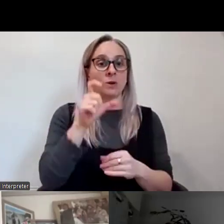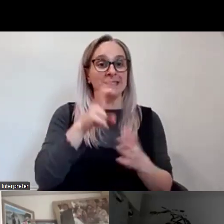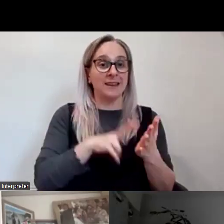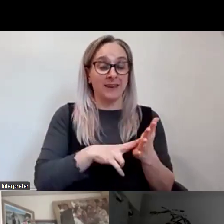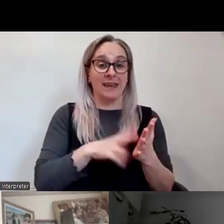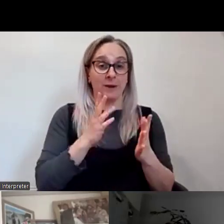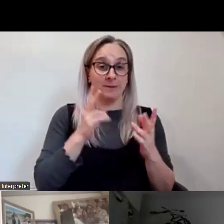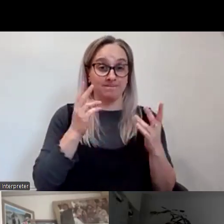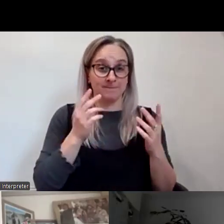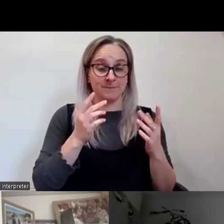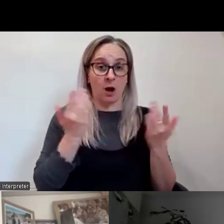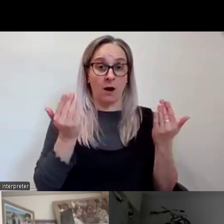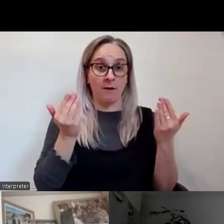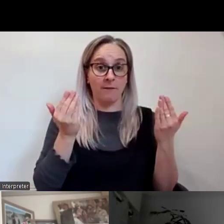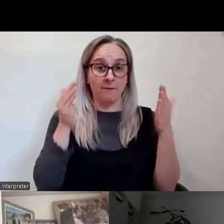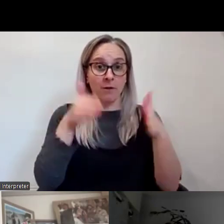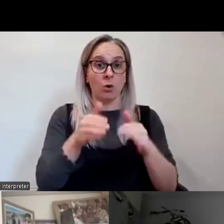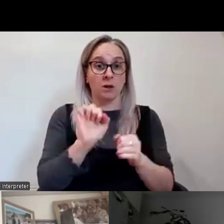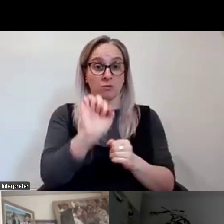as a leader.